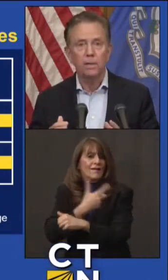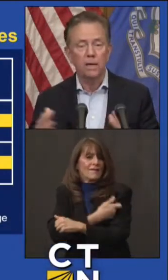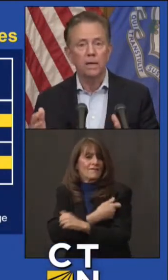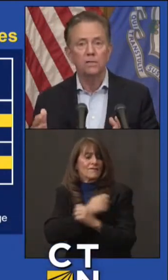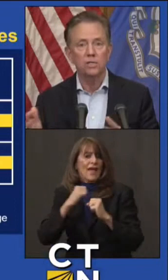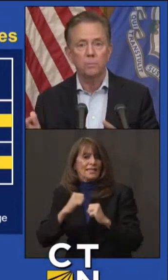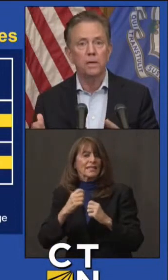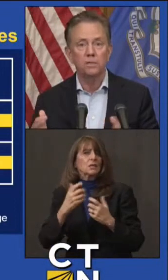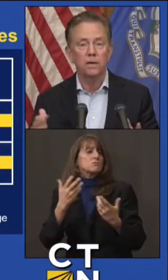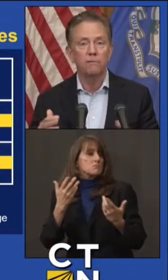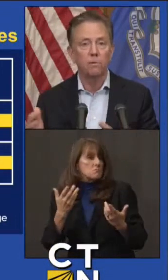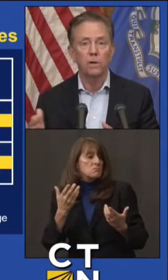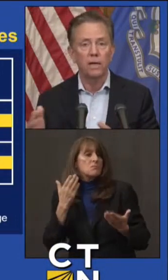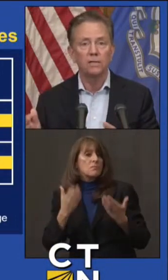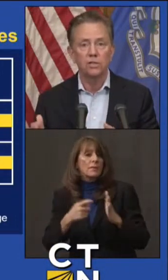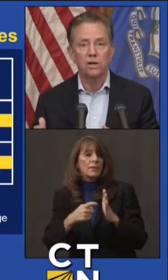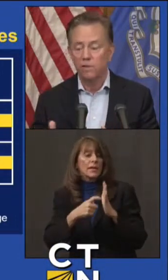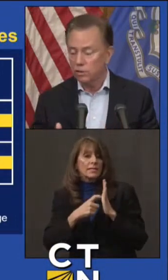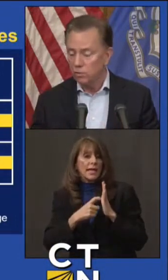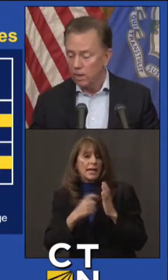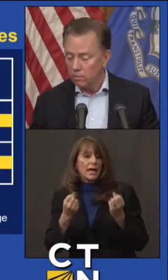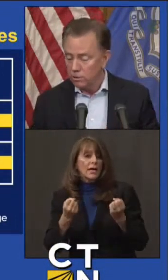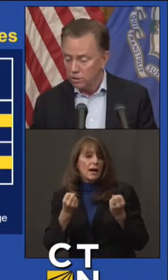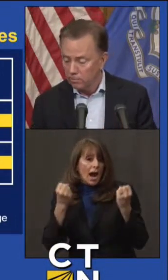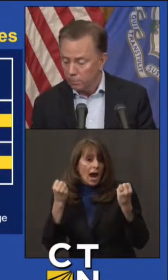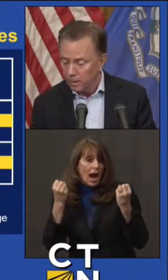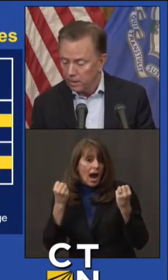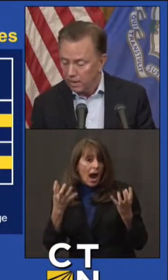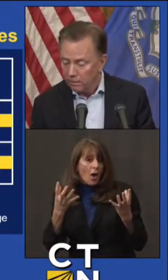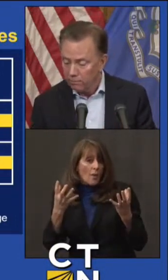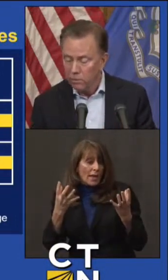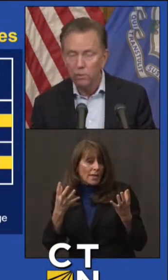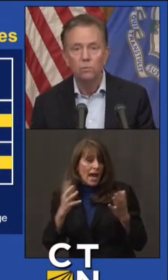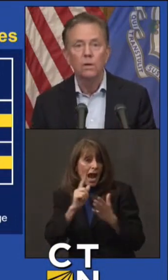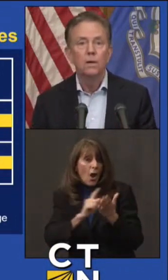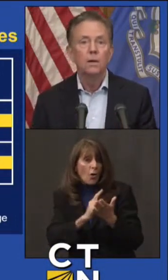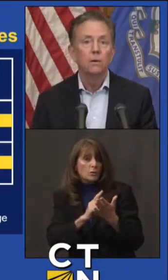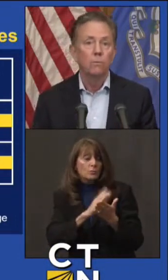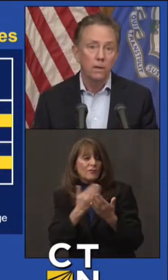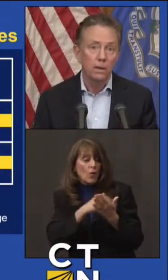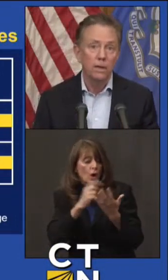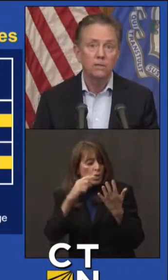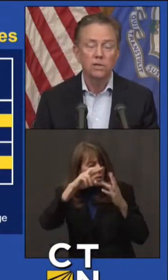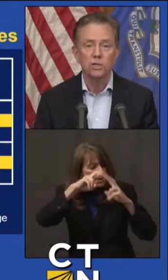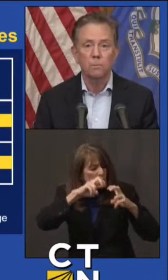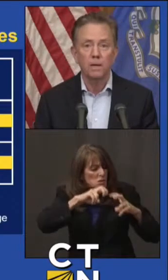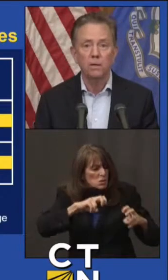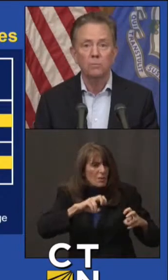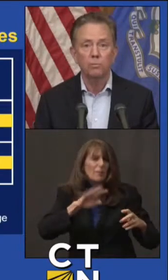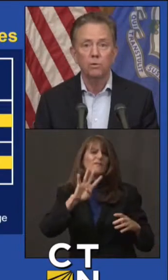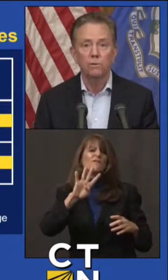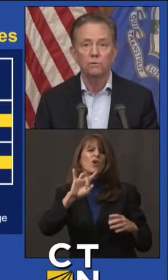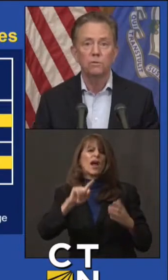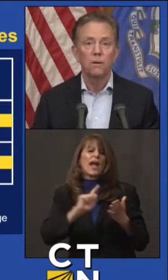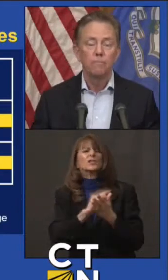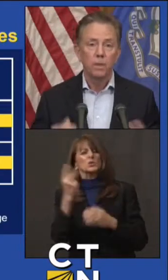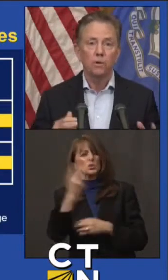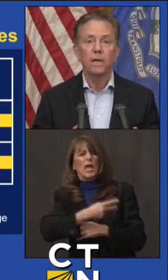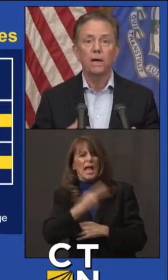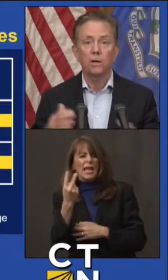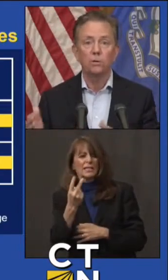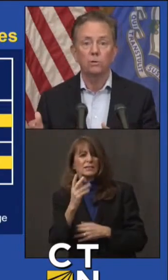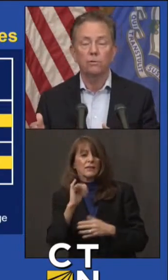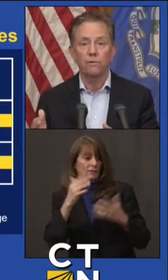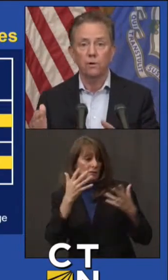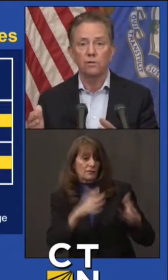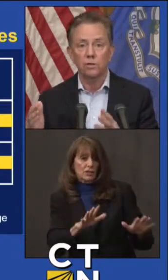probably, they anticipate, take 48, 72 hours to complete that review. We anticipate the approvals. They're